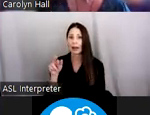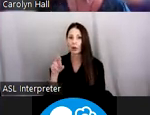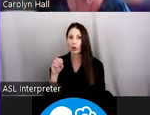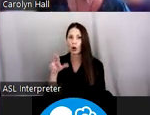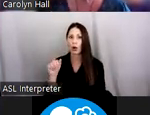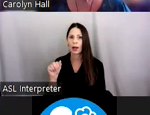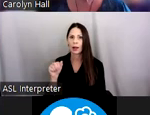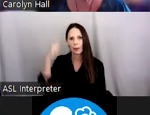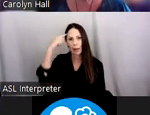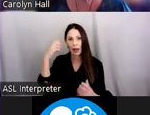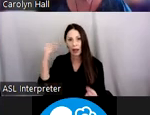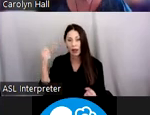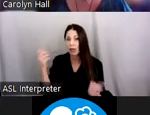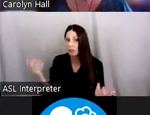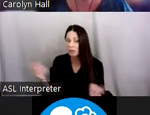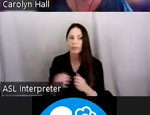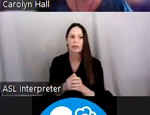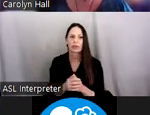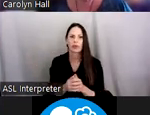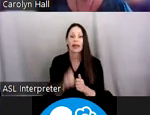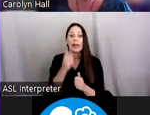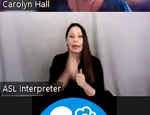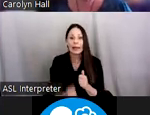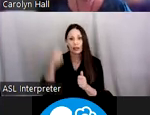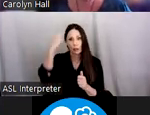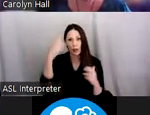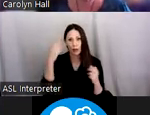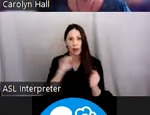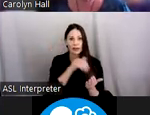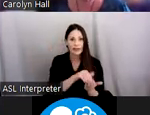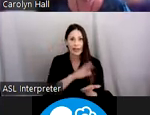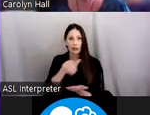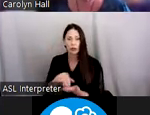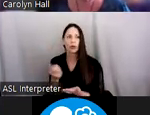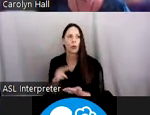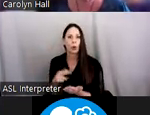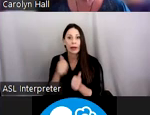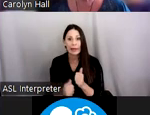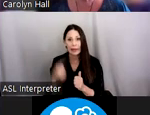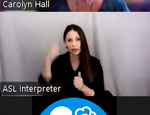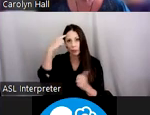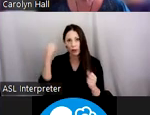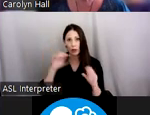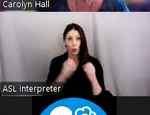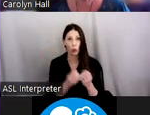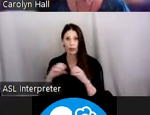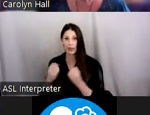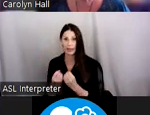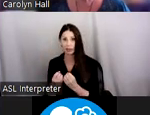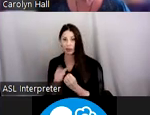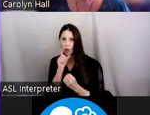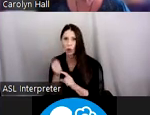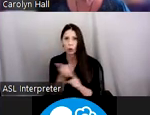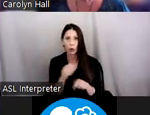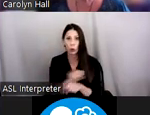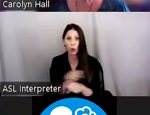that each mental health center or organization that works with mental health or substance use